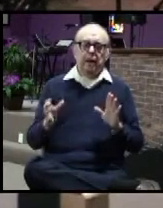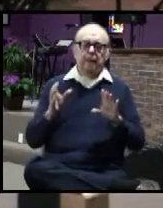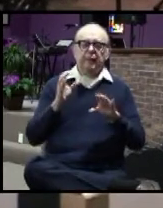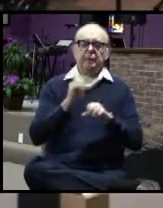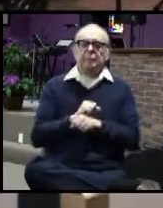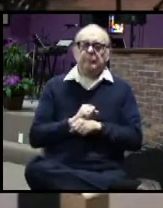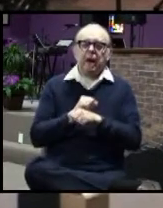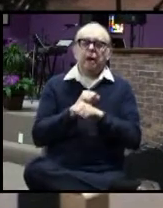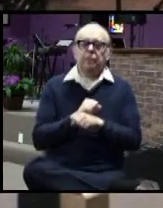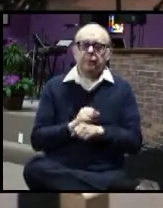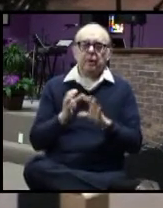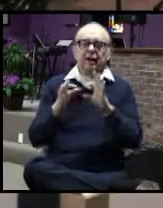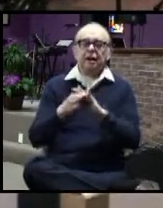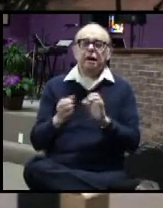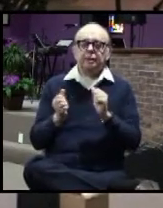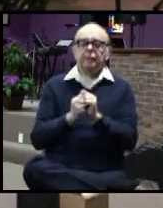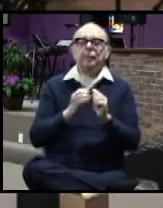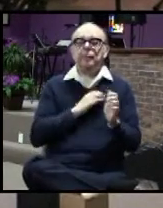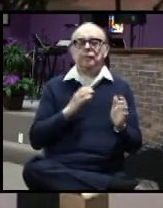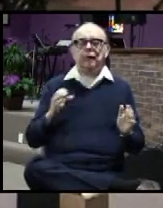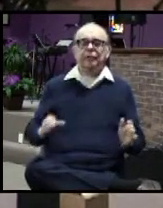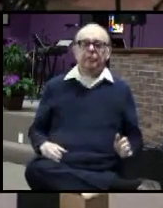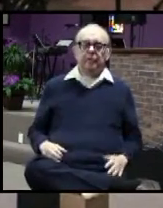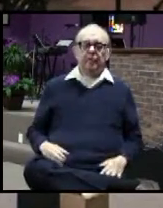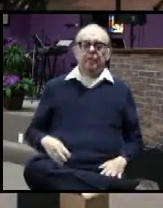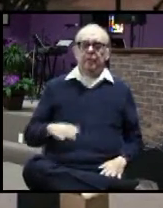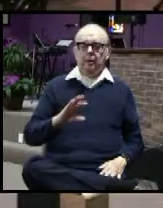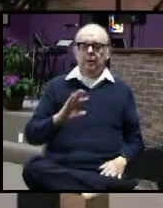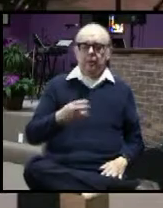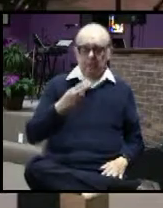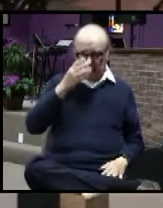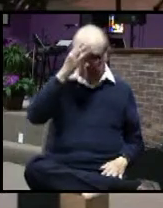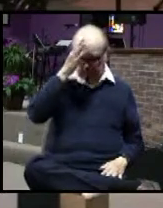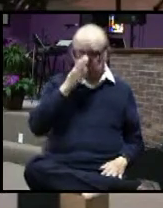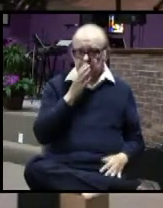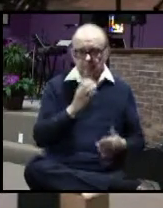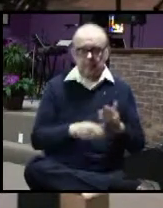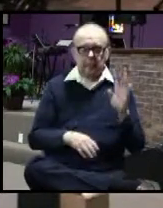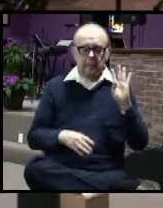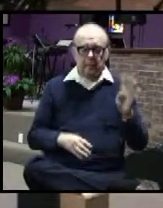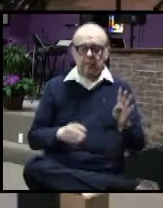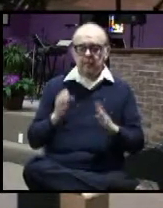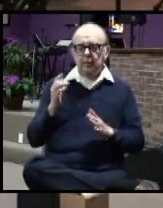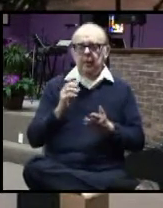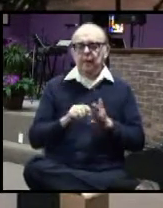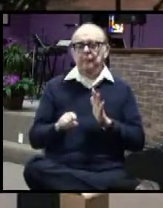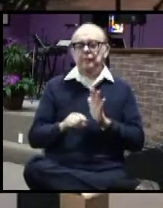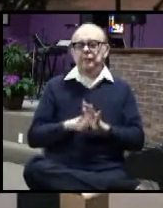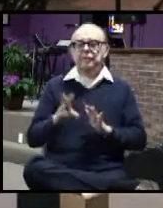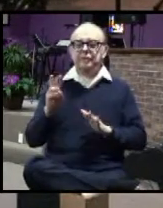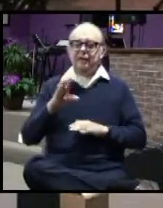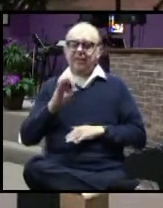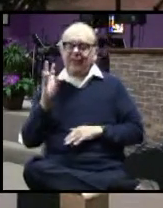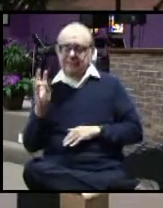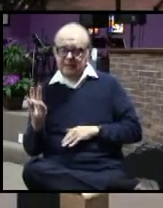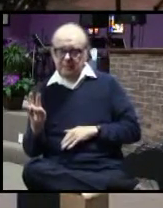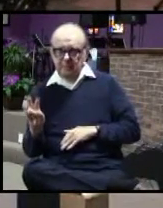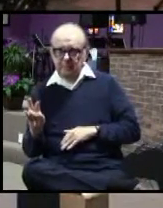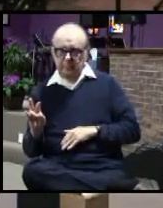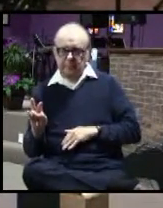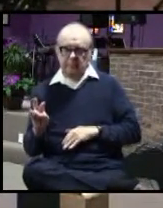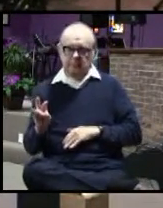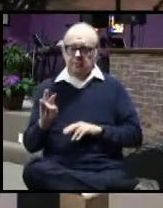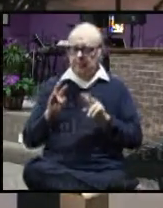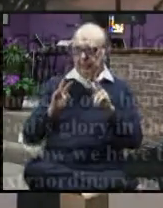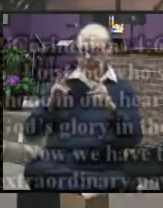Christ. So in 2 Corinthians chapter 4, verses 6 and 7, look at what he